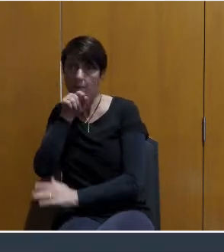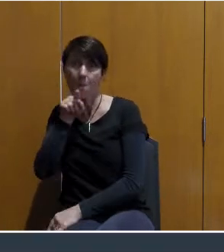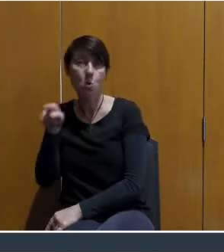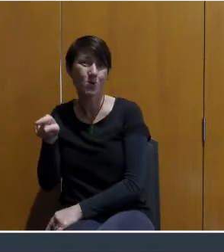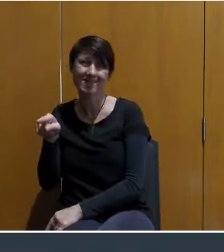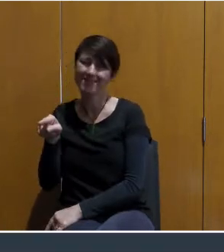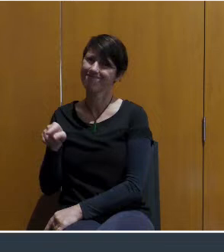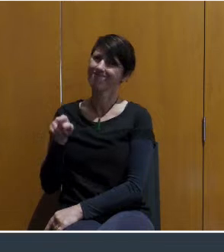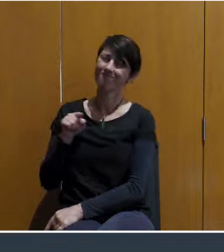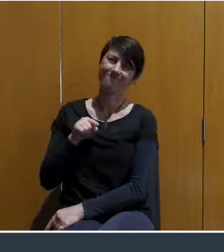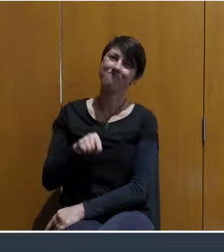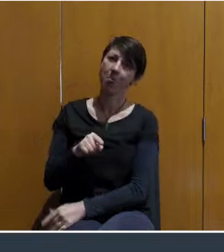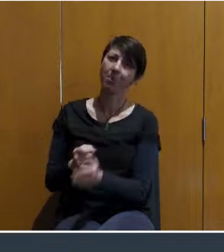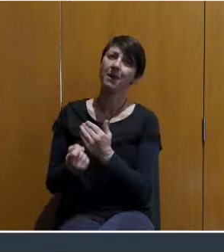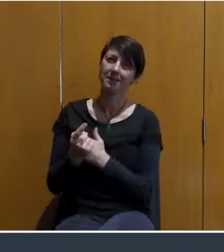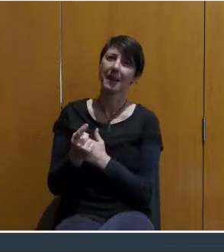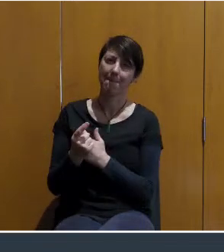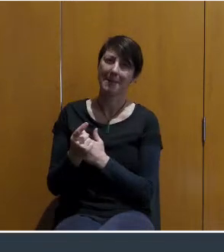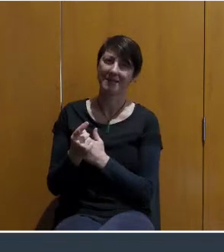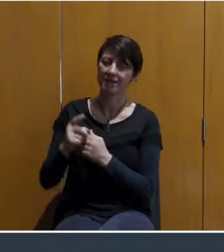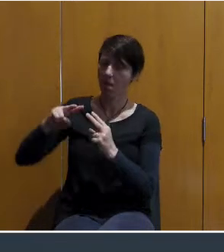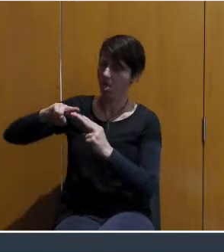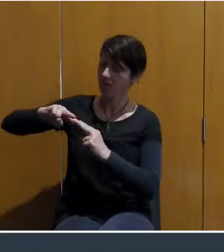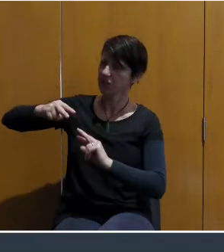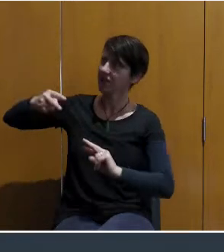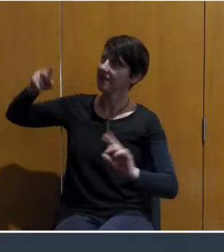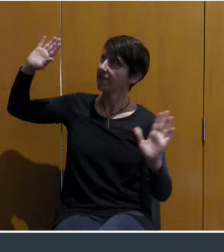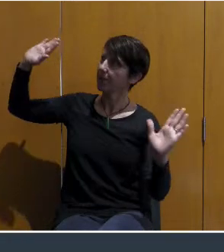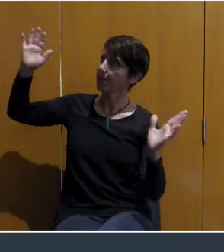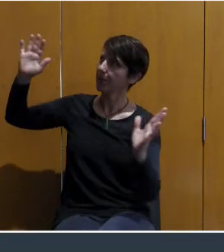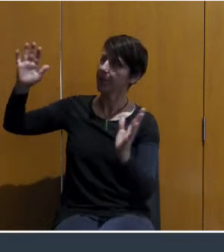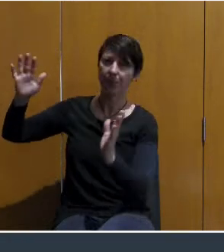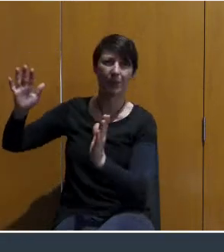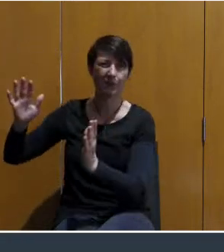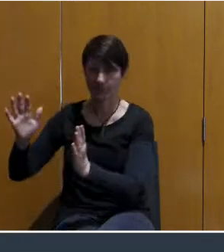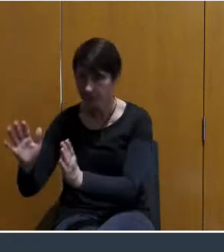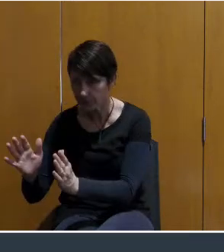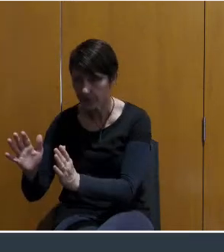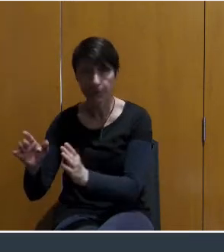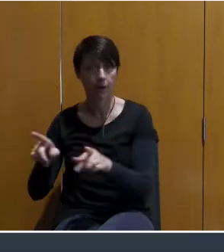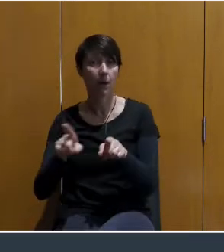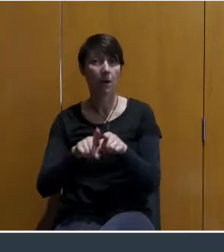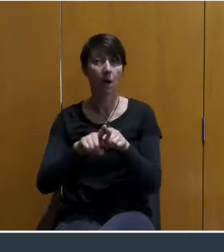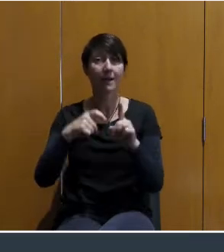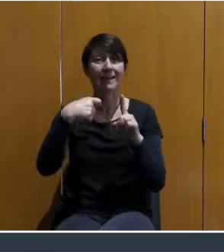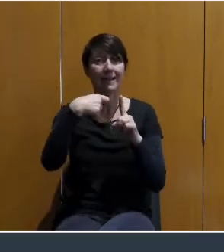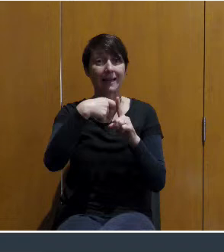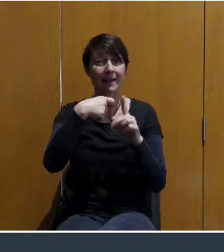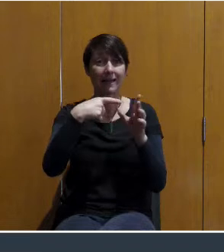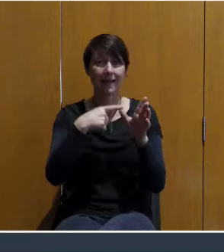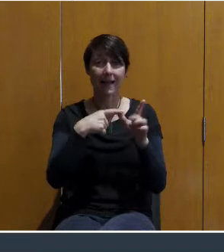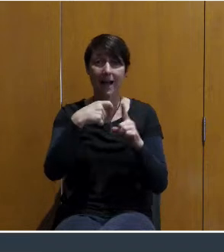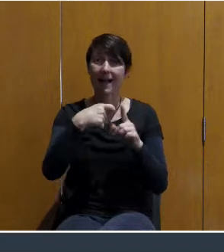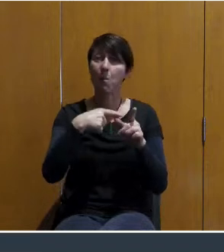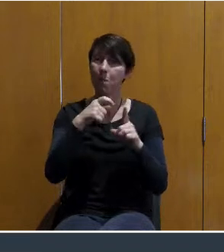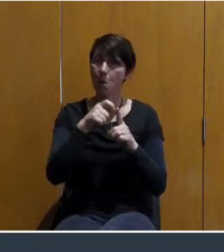narrow that they have, or also kakapo, almost no chance of survival in the future. So I had